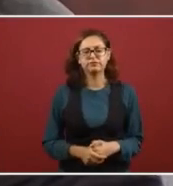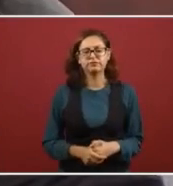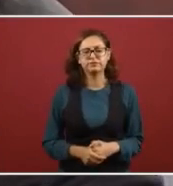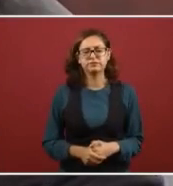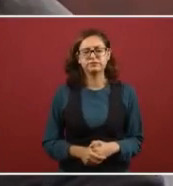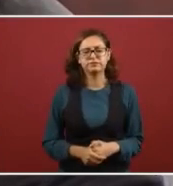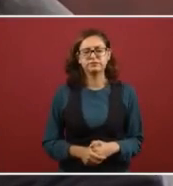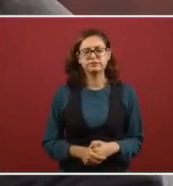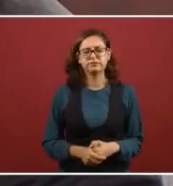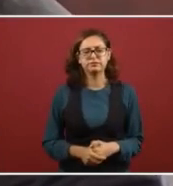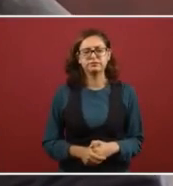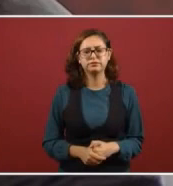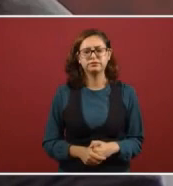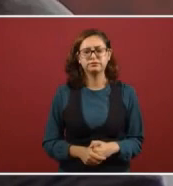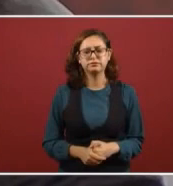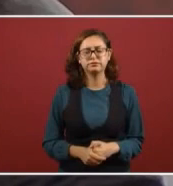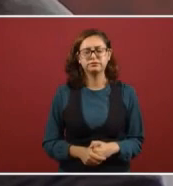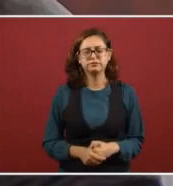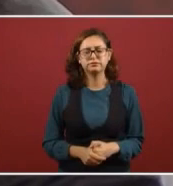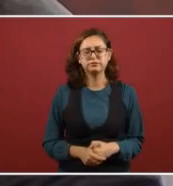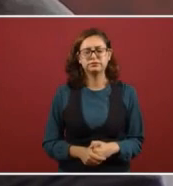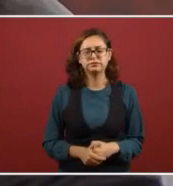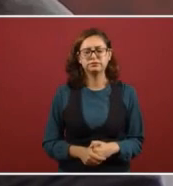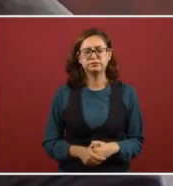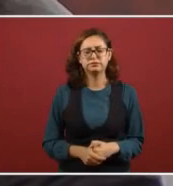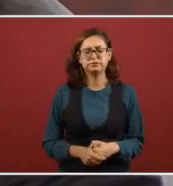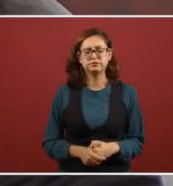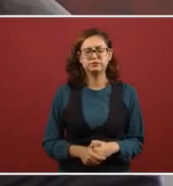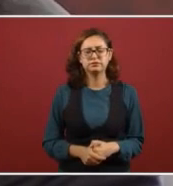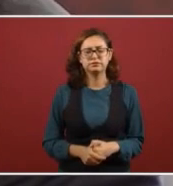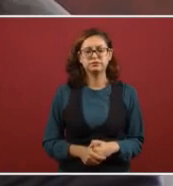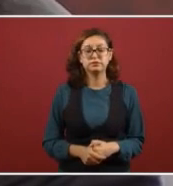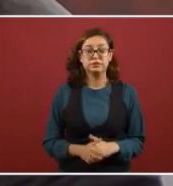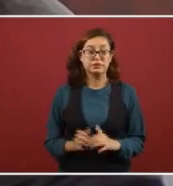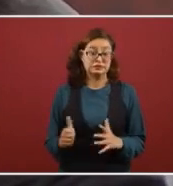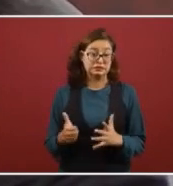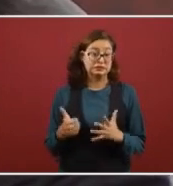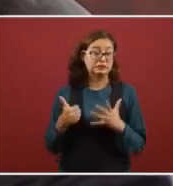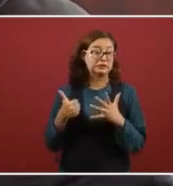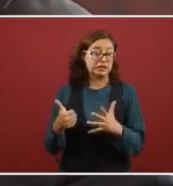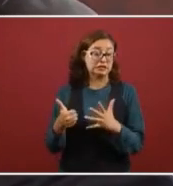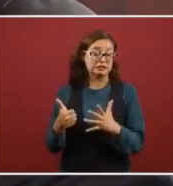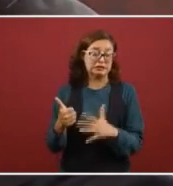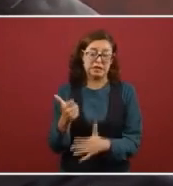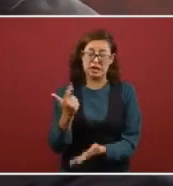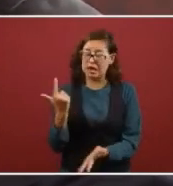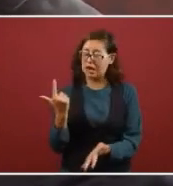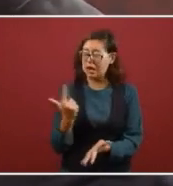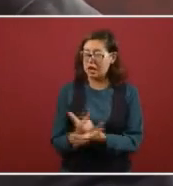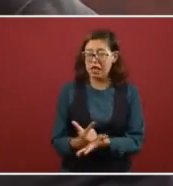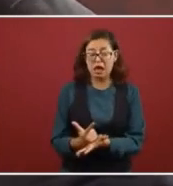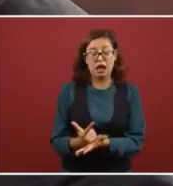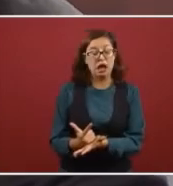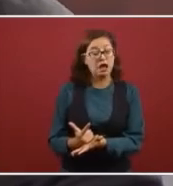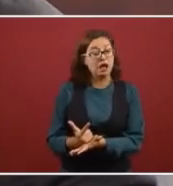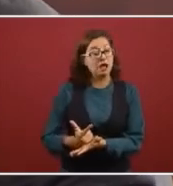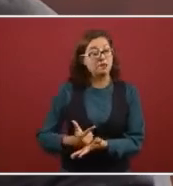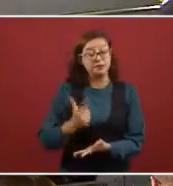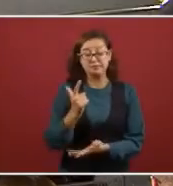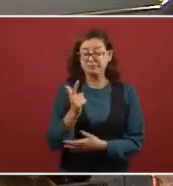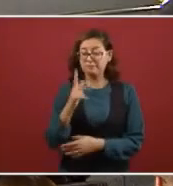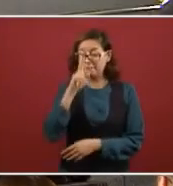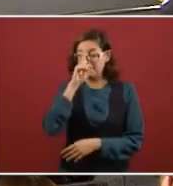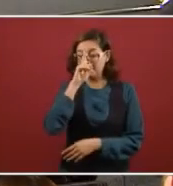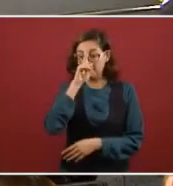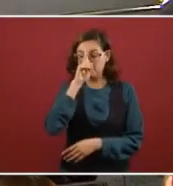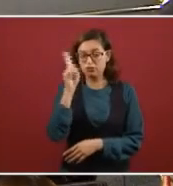And we are expecting that from these 6, we have in intensive care or in